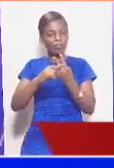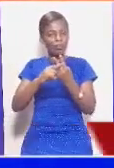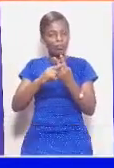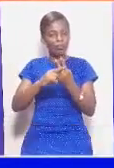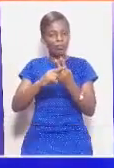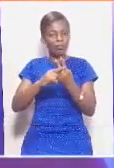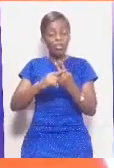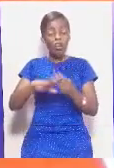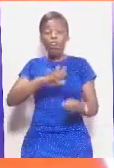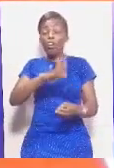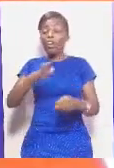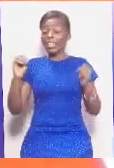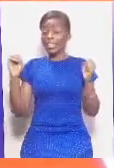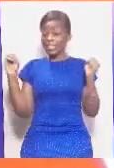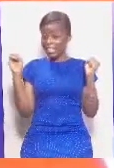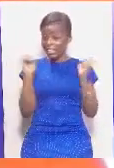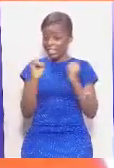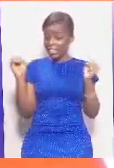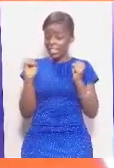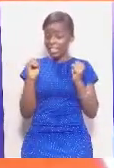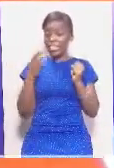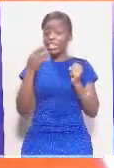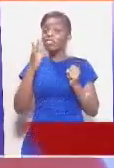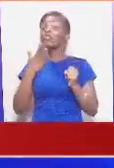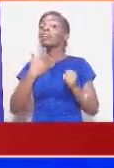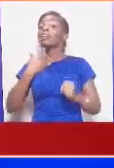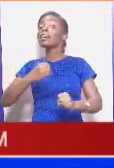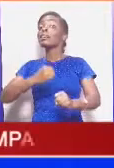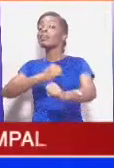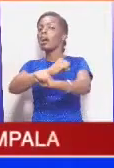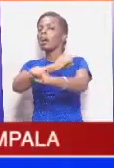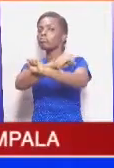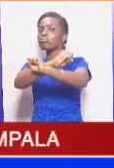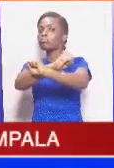zonna okusobola okuzirwanyisa